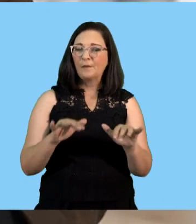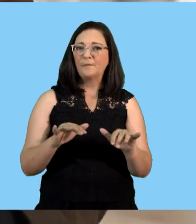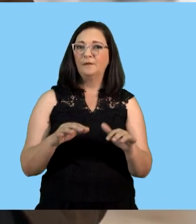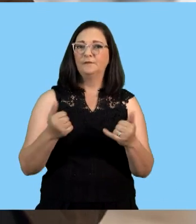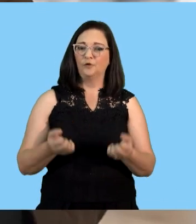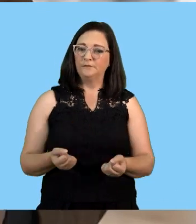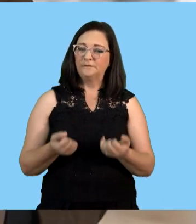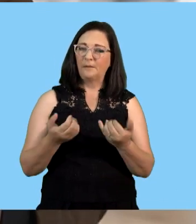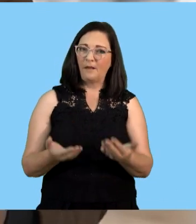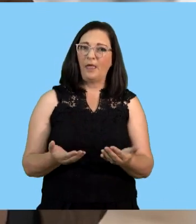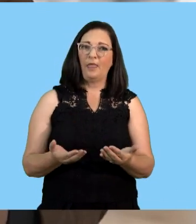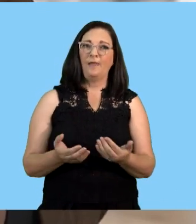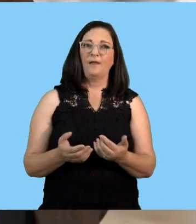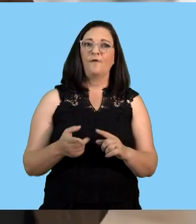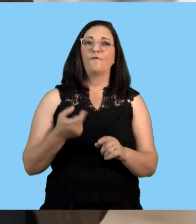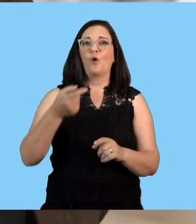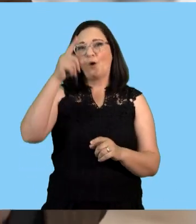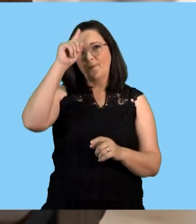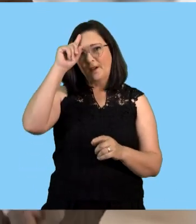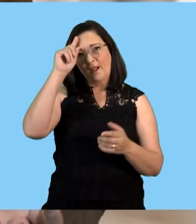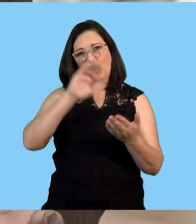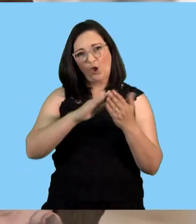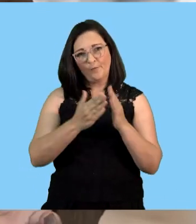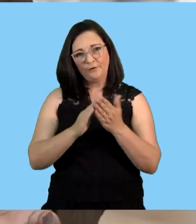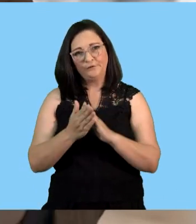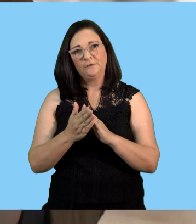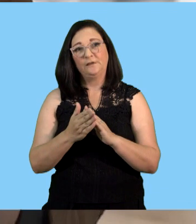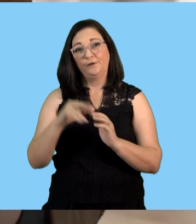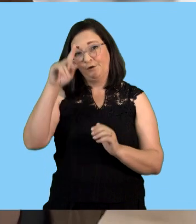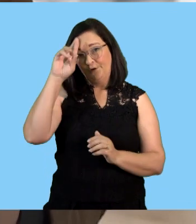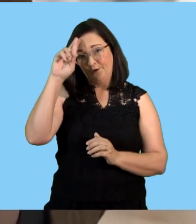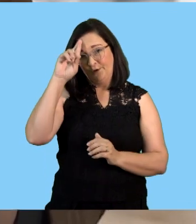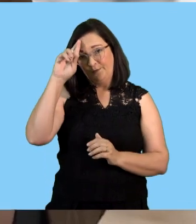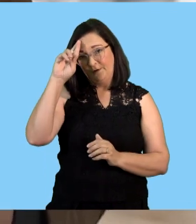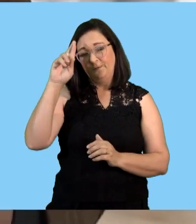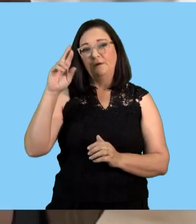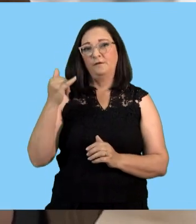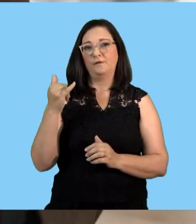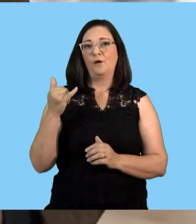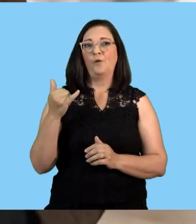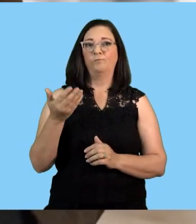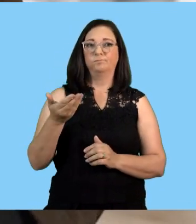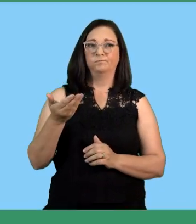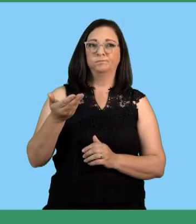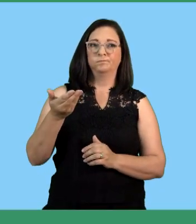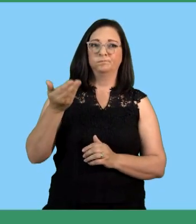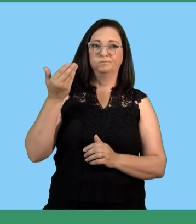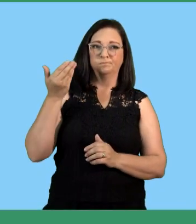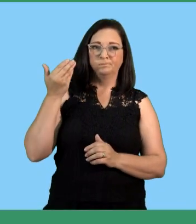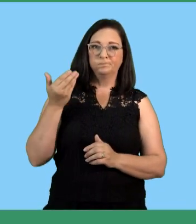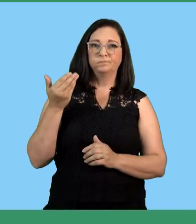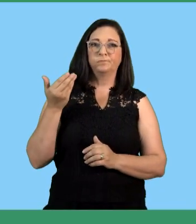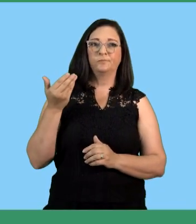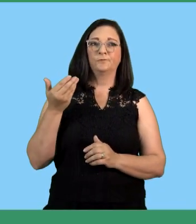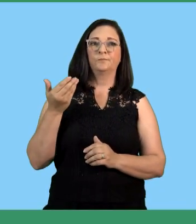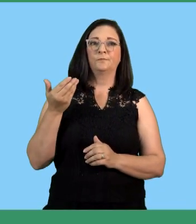need people who are going to supply us. They should be from the black community. Remember, black in this context, what we're referring to. So